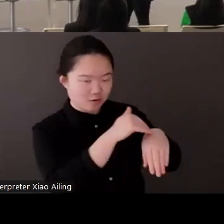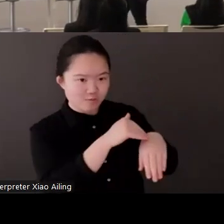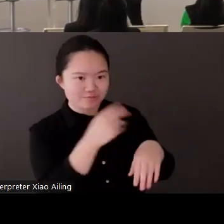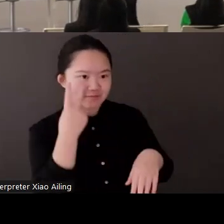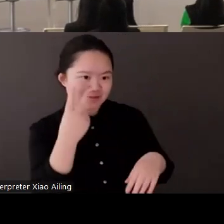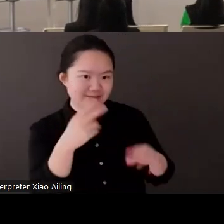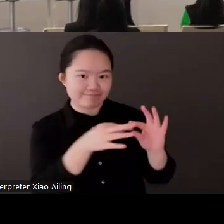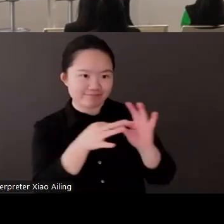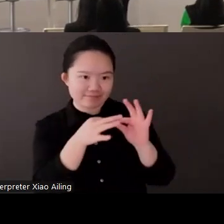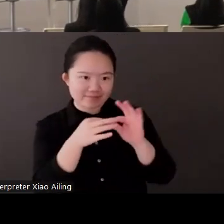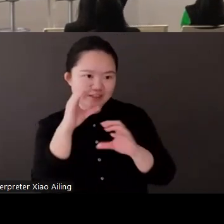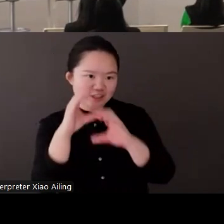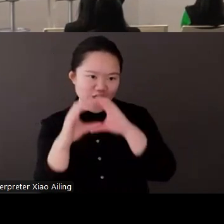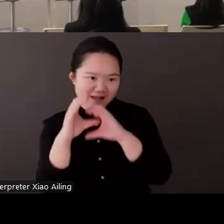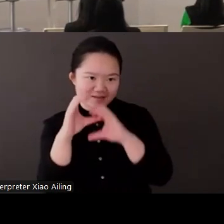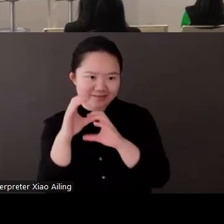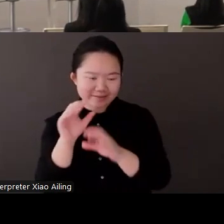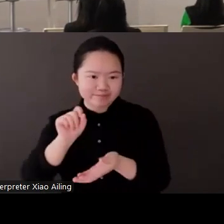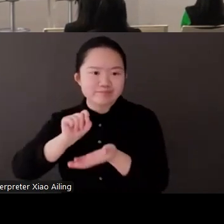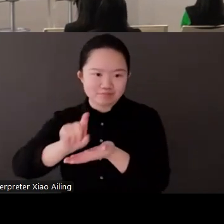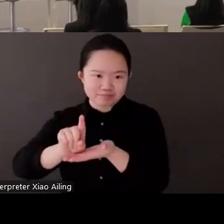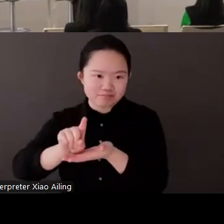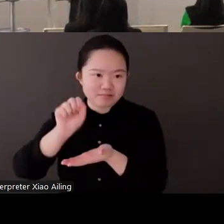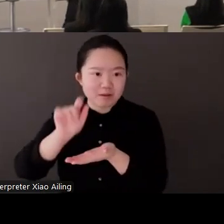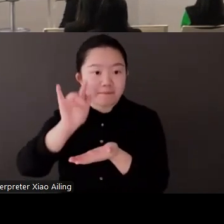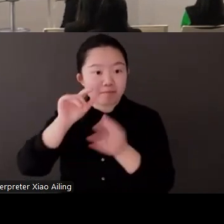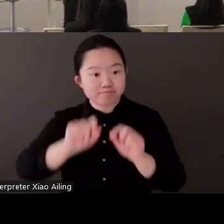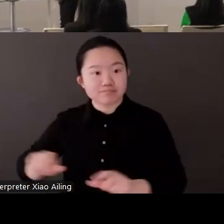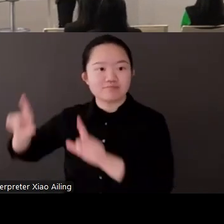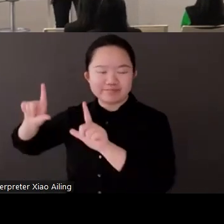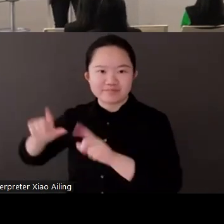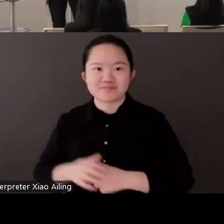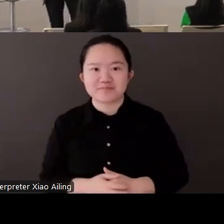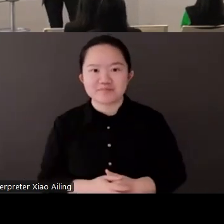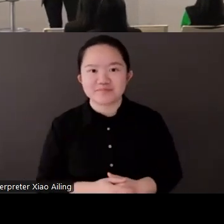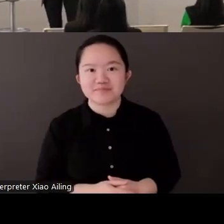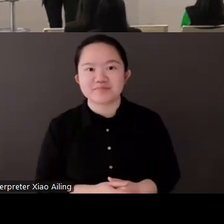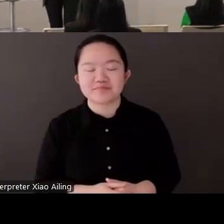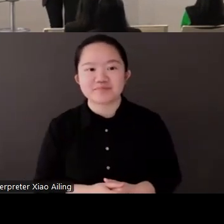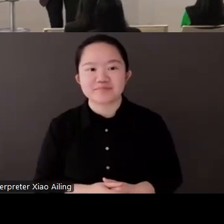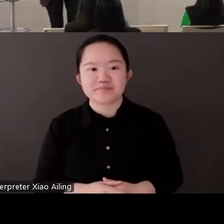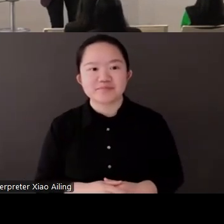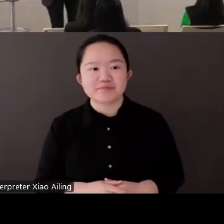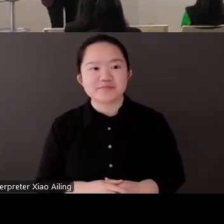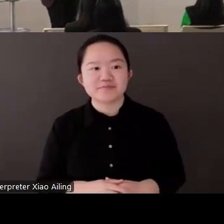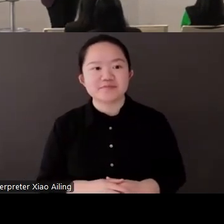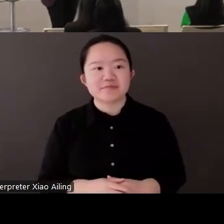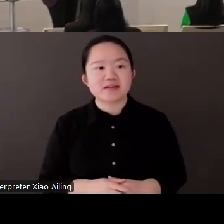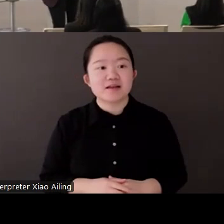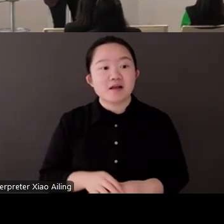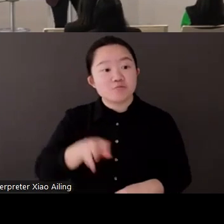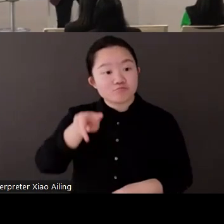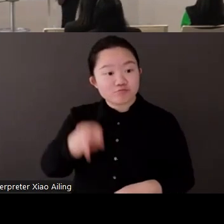And then we had a workshop yesterday, and of course we want to report out on that workshops. And the 13th